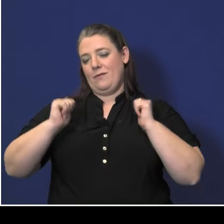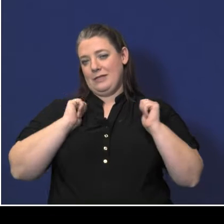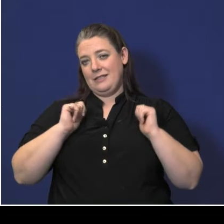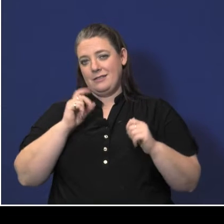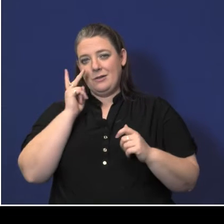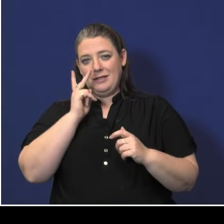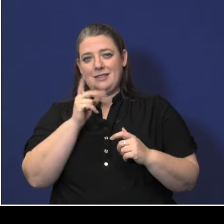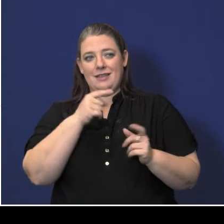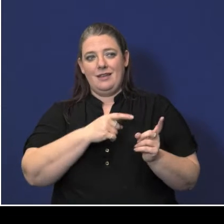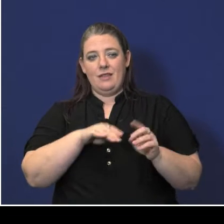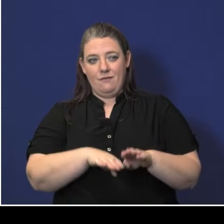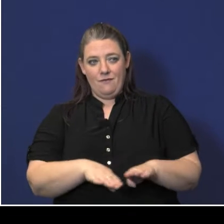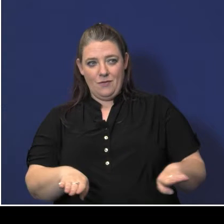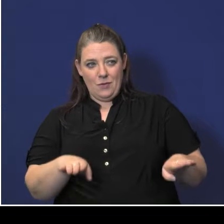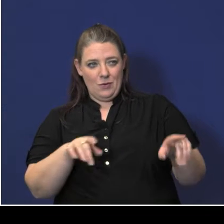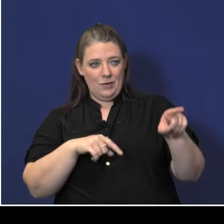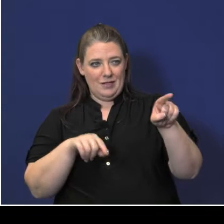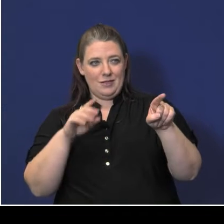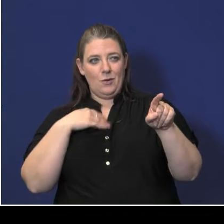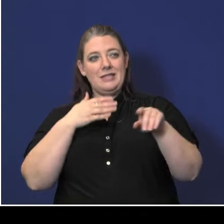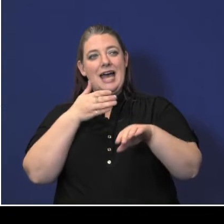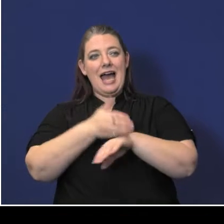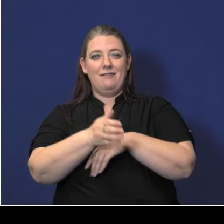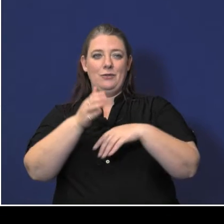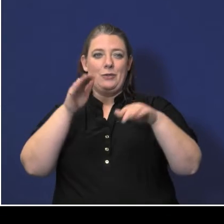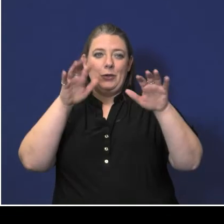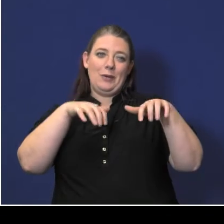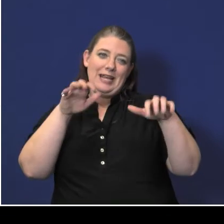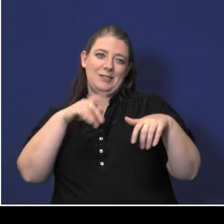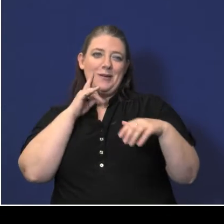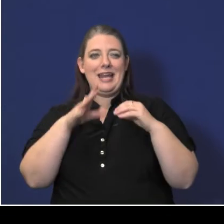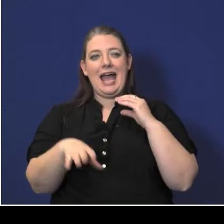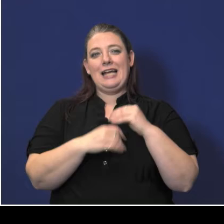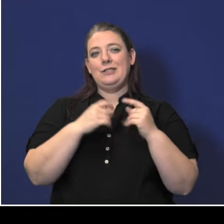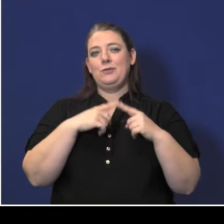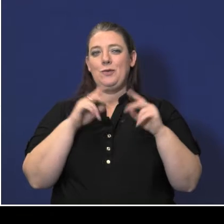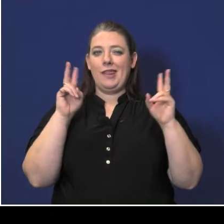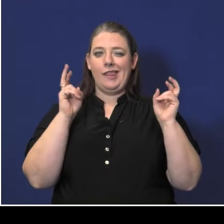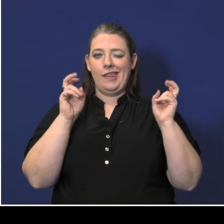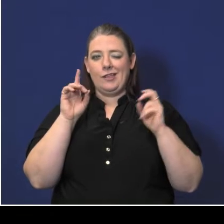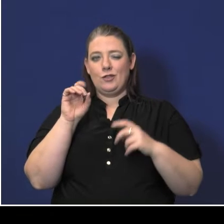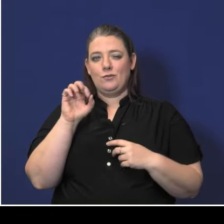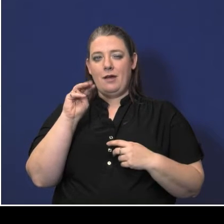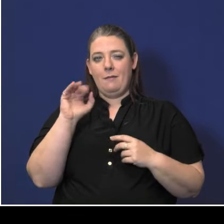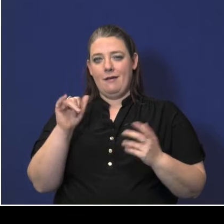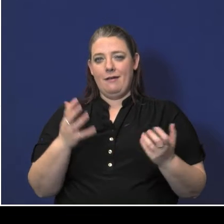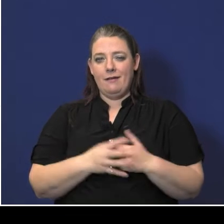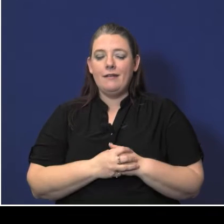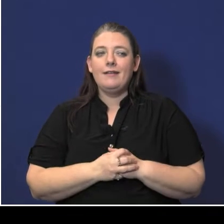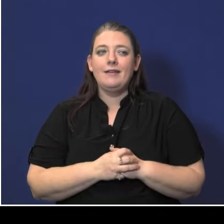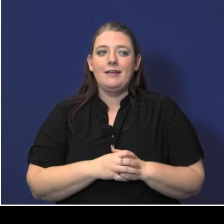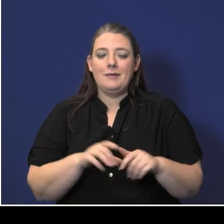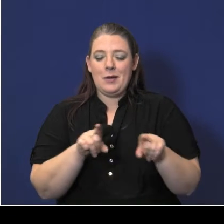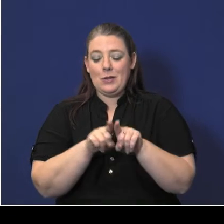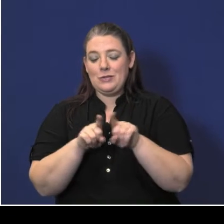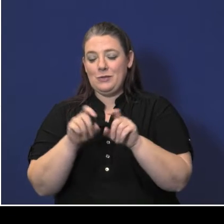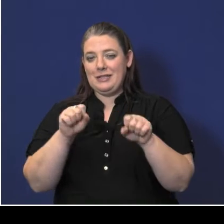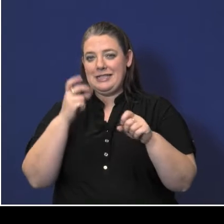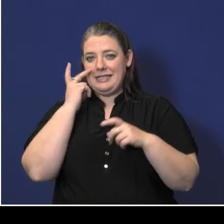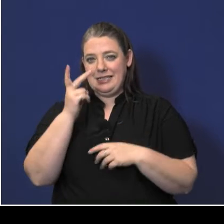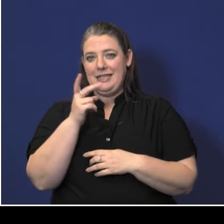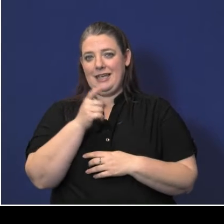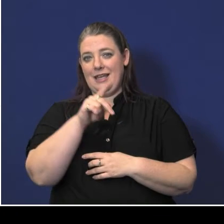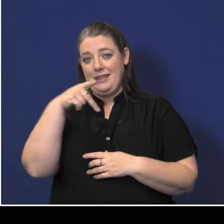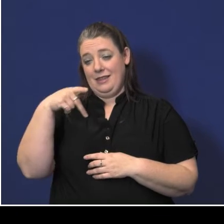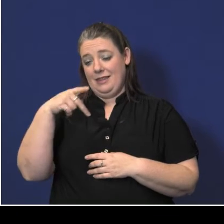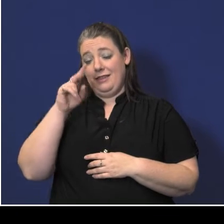can almost see on the floor, this is right after a rain. So, you know, it adds to the drama. And then at the same time, it's actually, we get to see not only the VPAC,